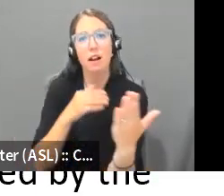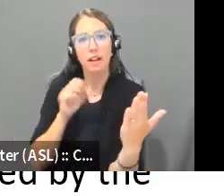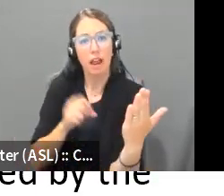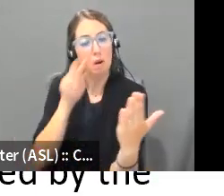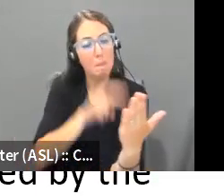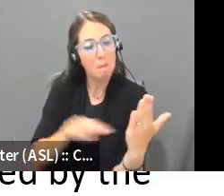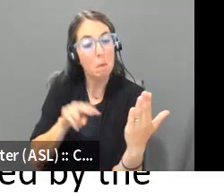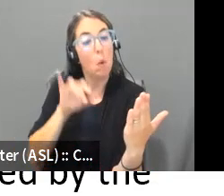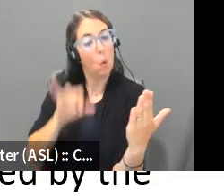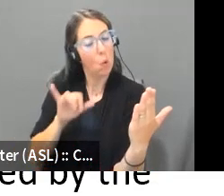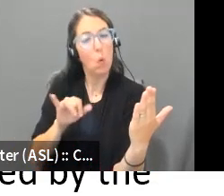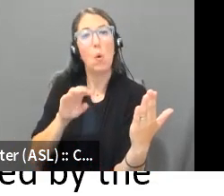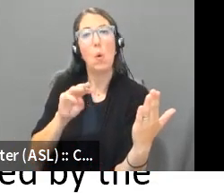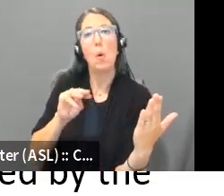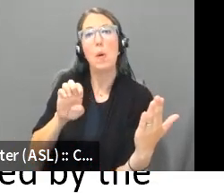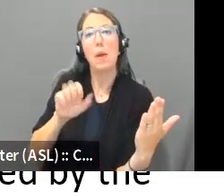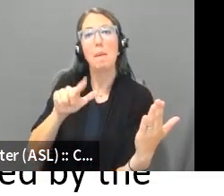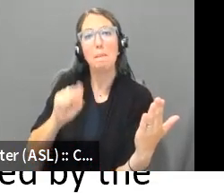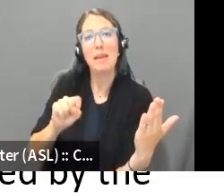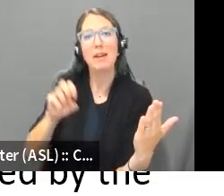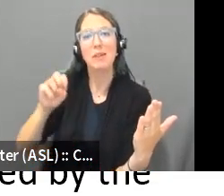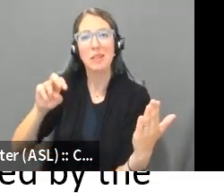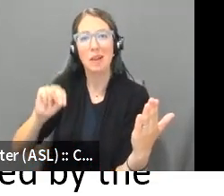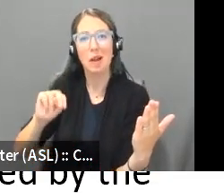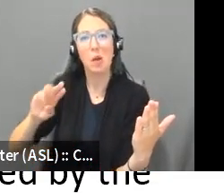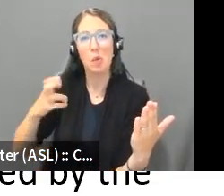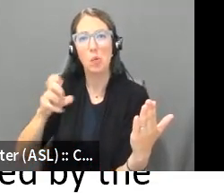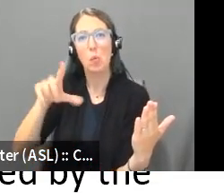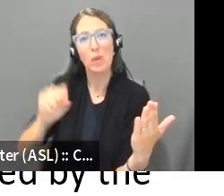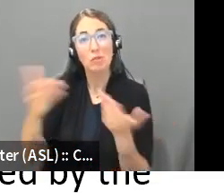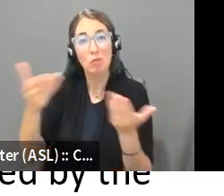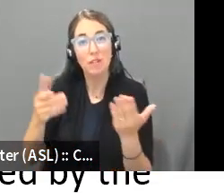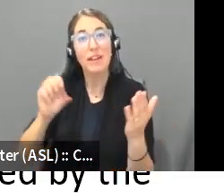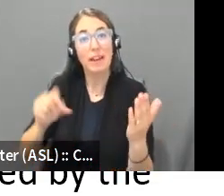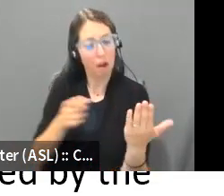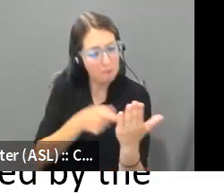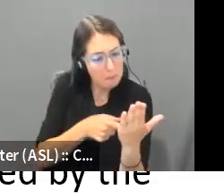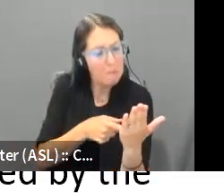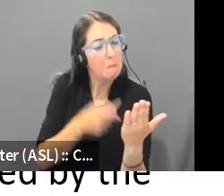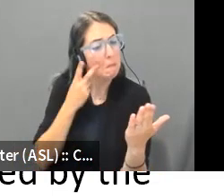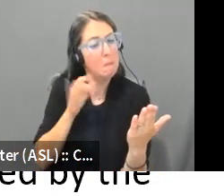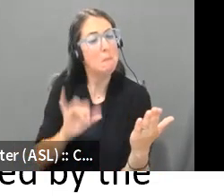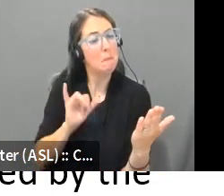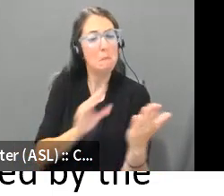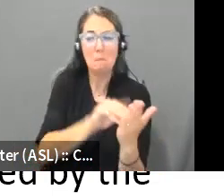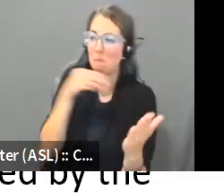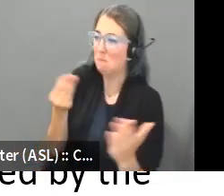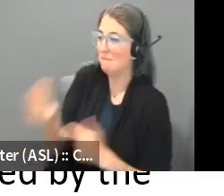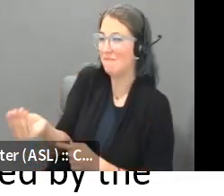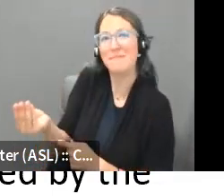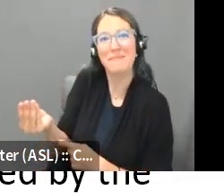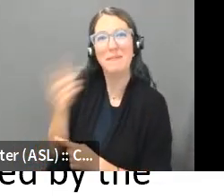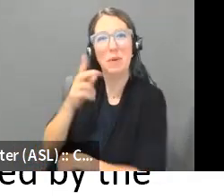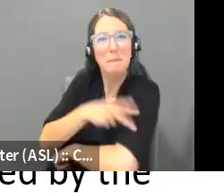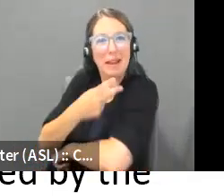Meals on Wheels service. The area agency on aging receives the referral through the CIE and then closes that loop